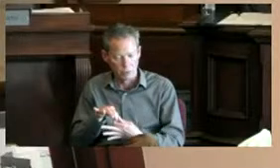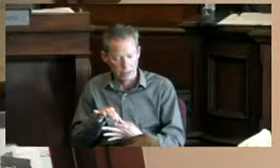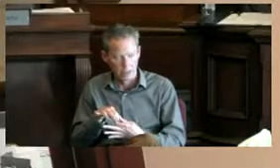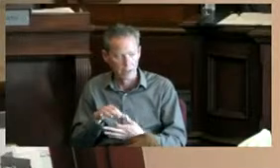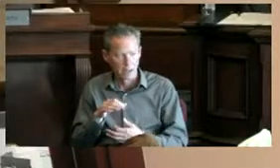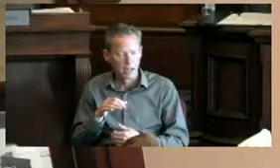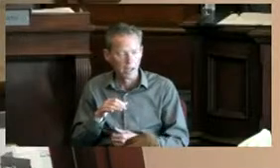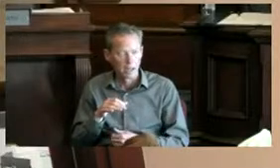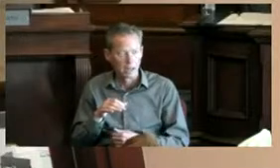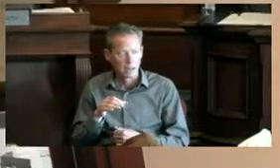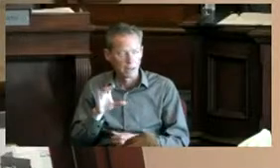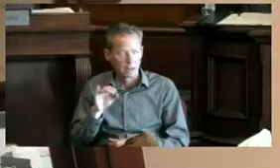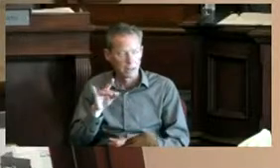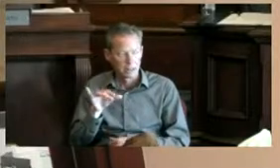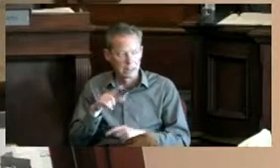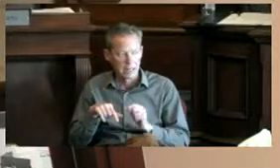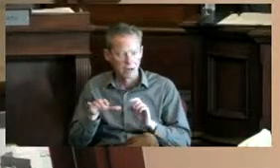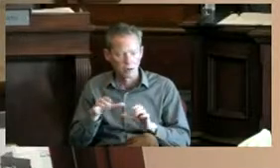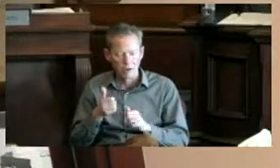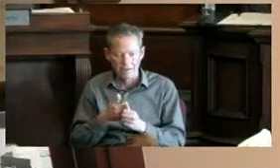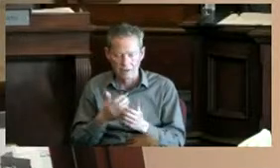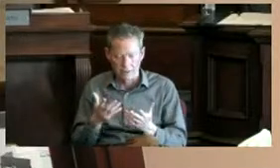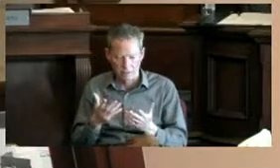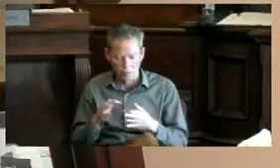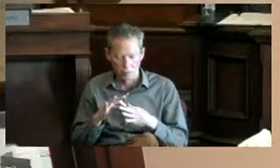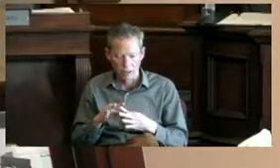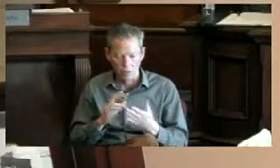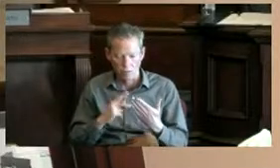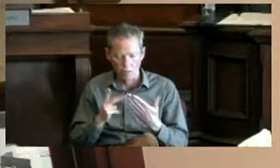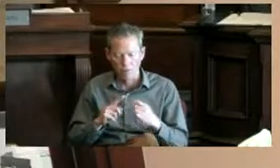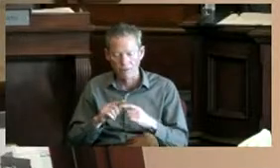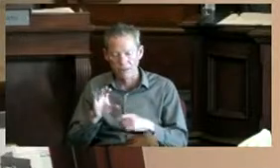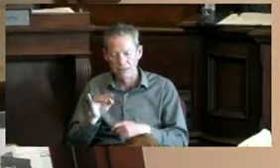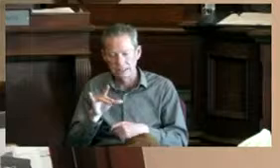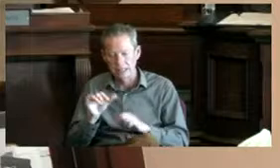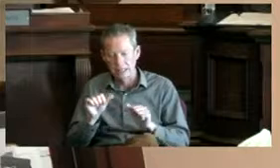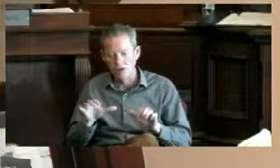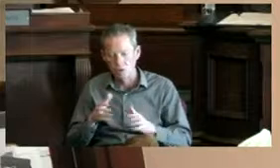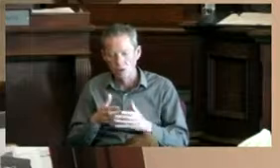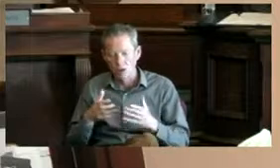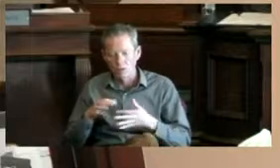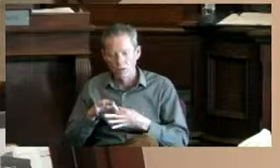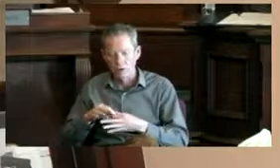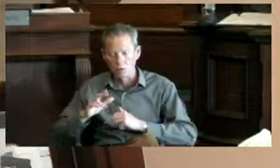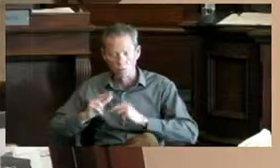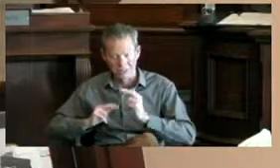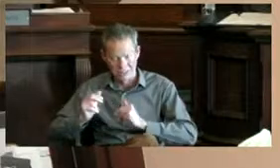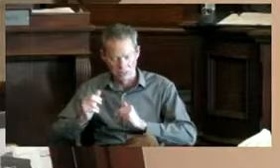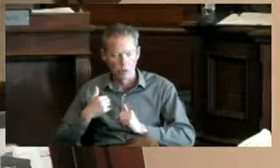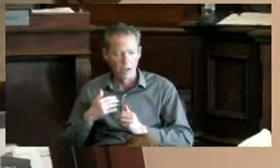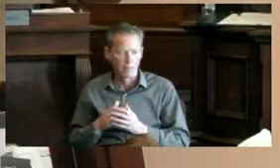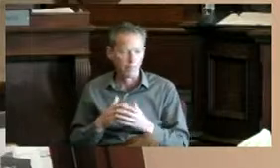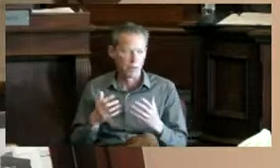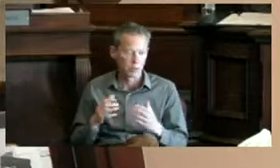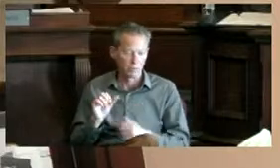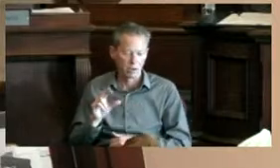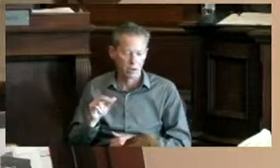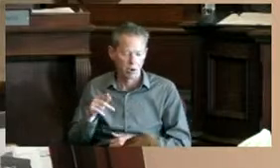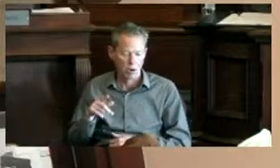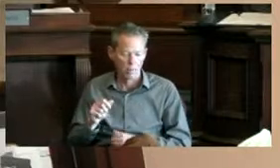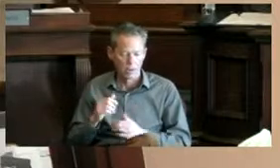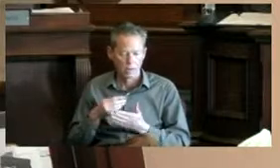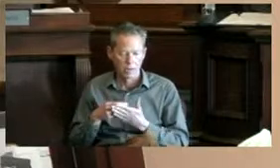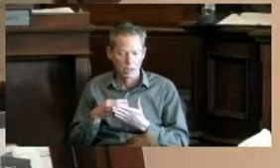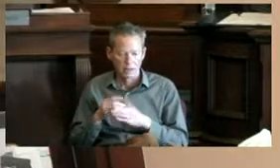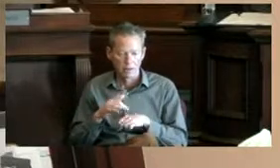that I know that, you know, the city can't do everything when it comes to programming, but the city can do a lot when it comes to building. And we have a bunch of the ARPA dollars that are